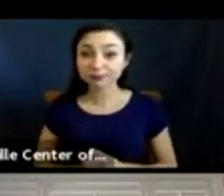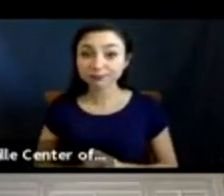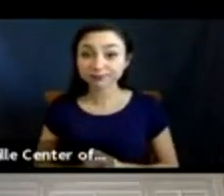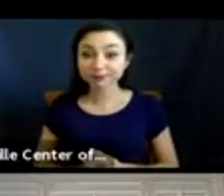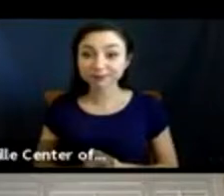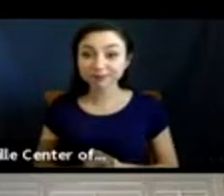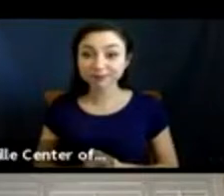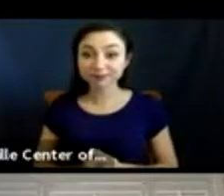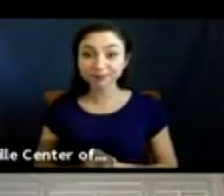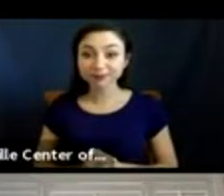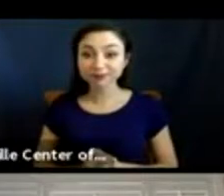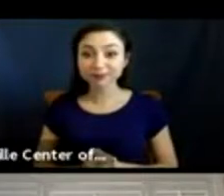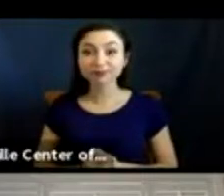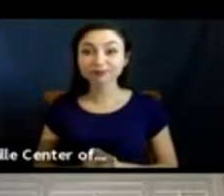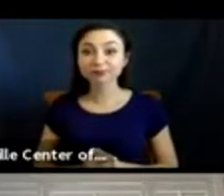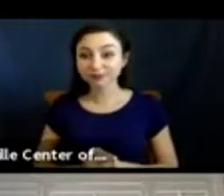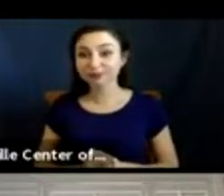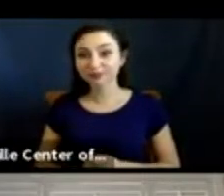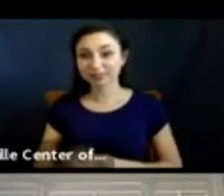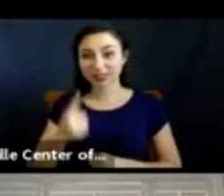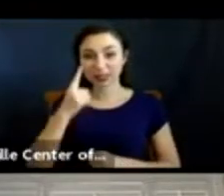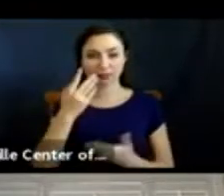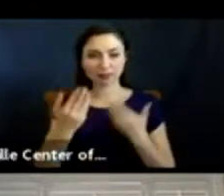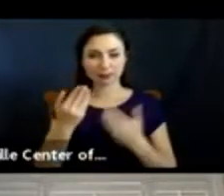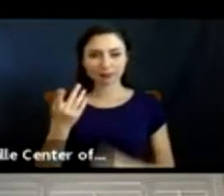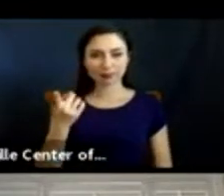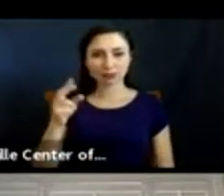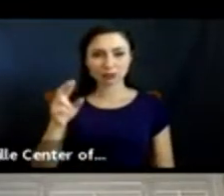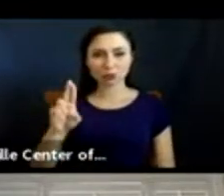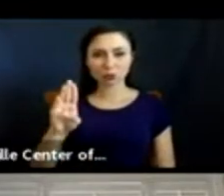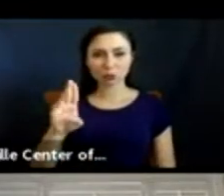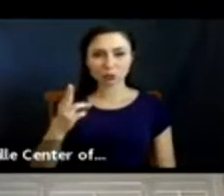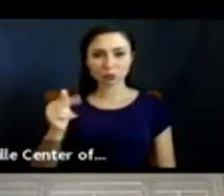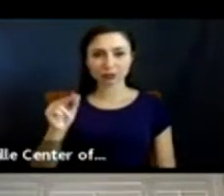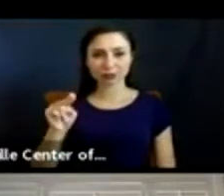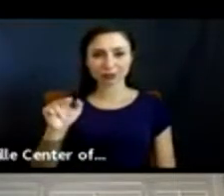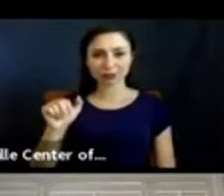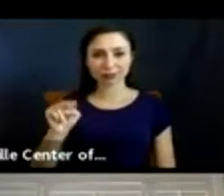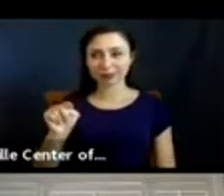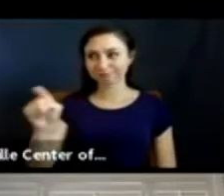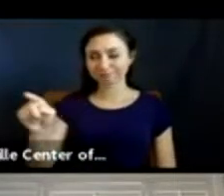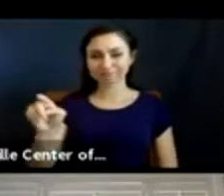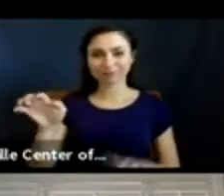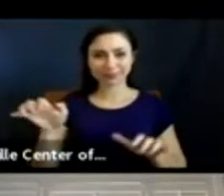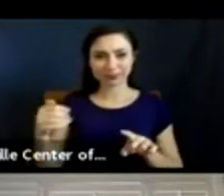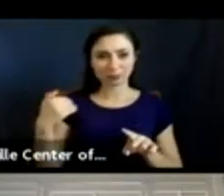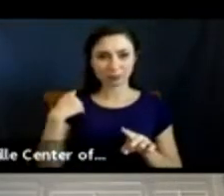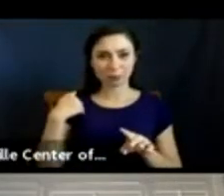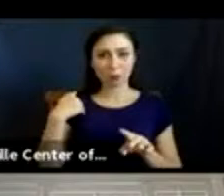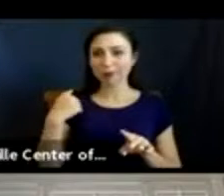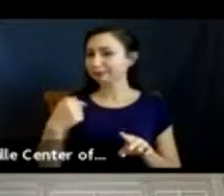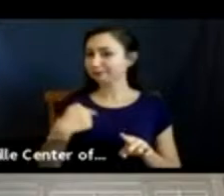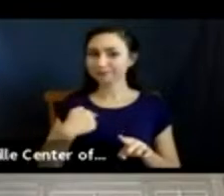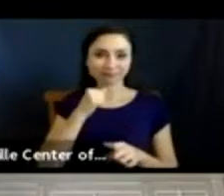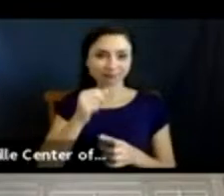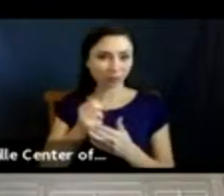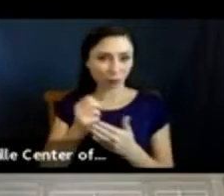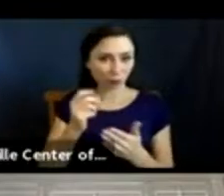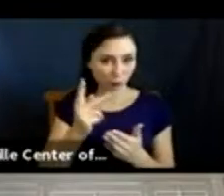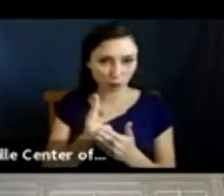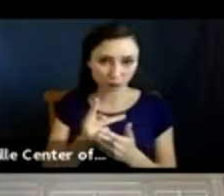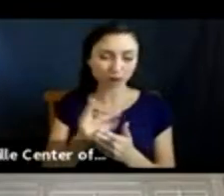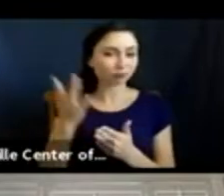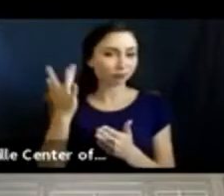As I think maybe Dr. Buchanan has done in the past, I will abstain on approving them since I was